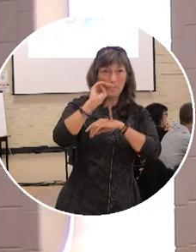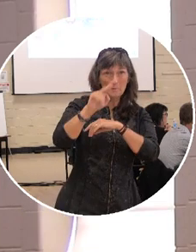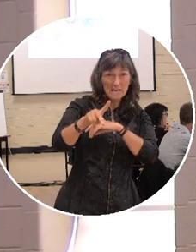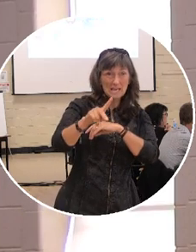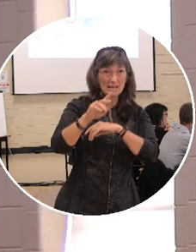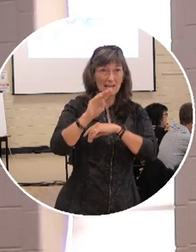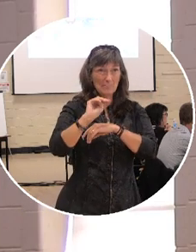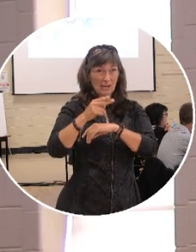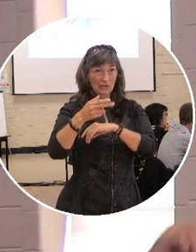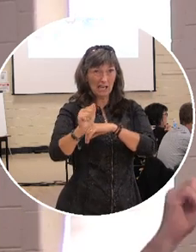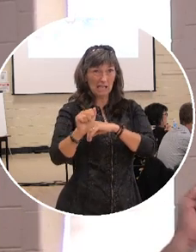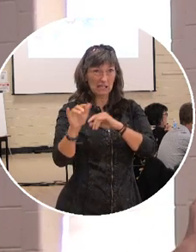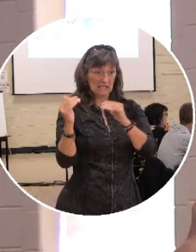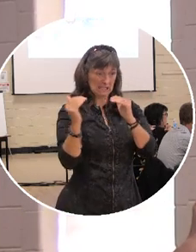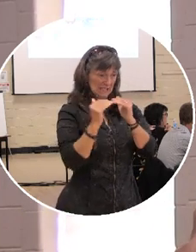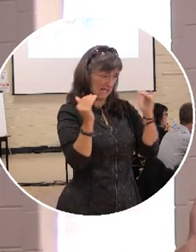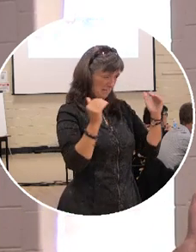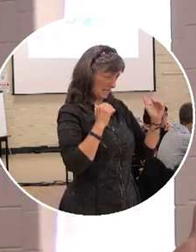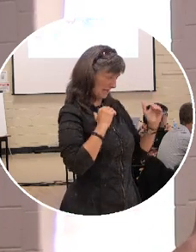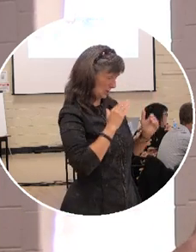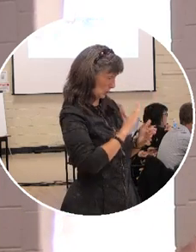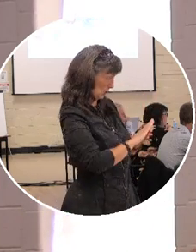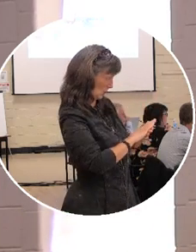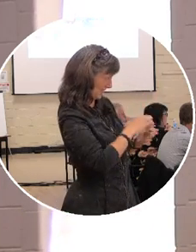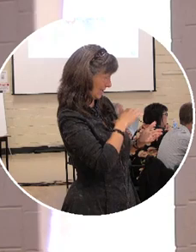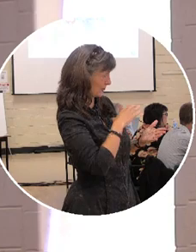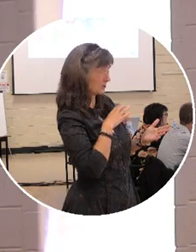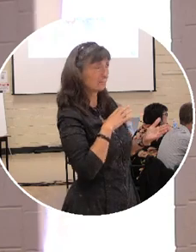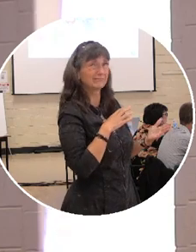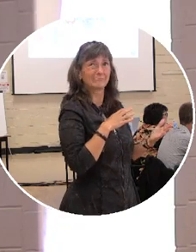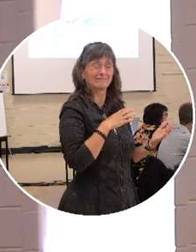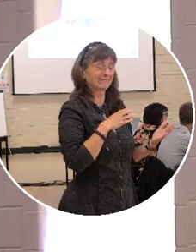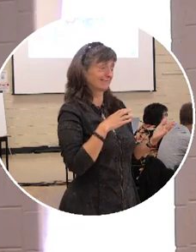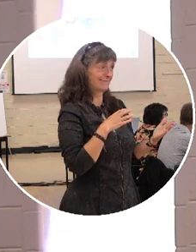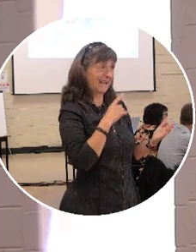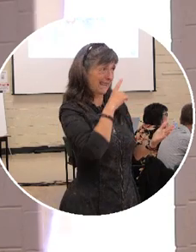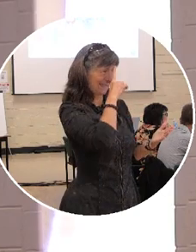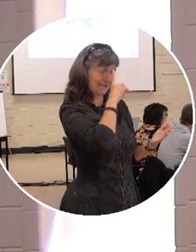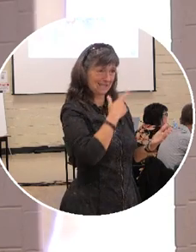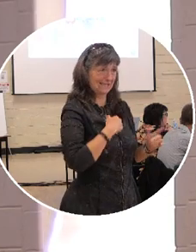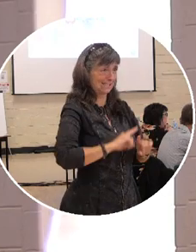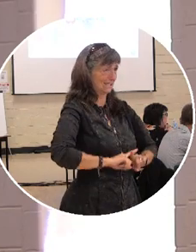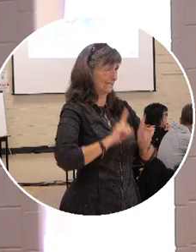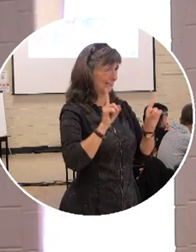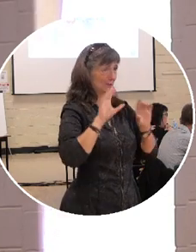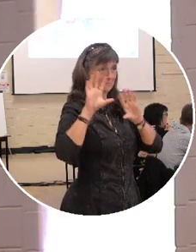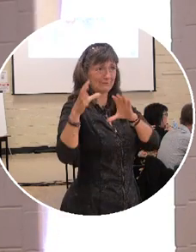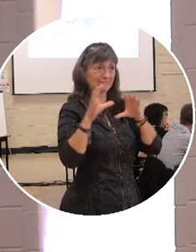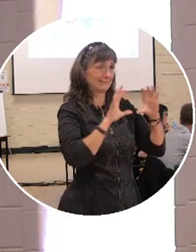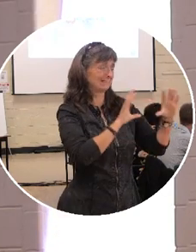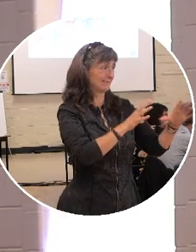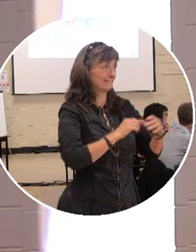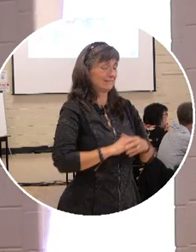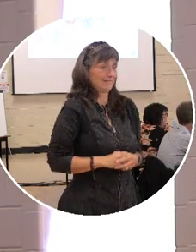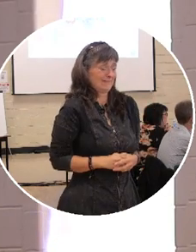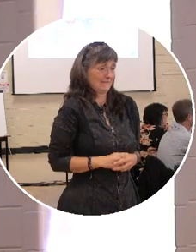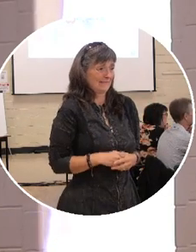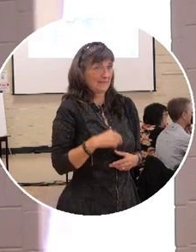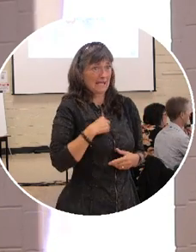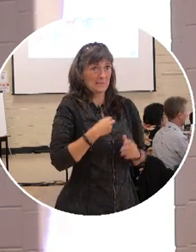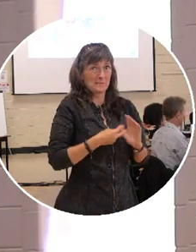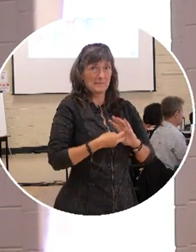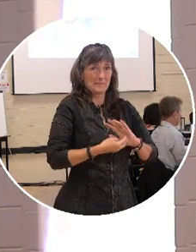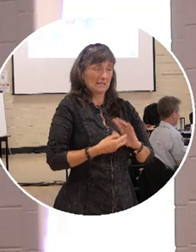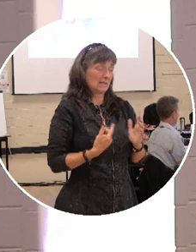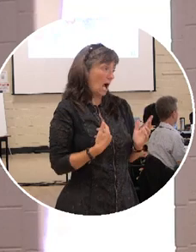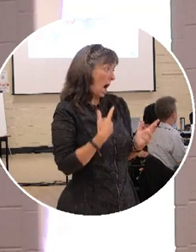to spell it out somewhere else. It's not a public office to start with. Okay. And I don't think that, it causes me not to be able to vote for the amendment,